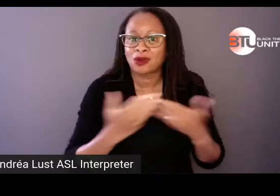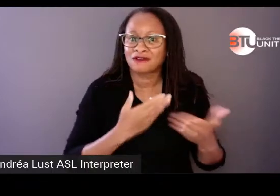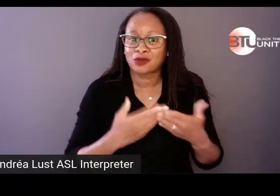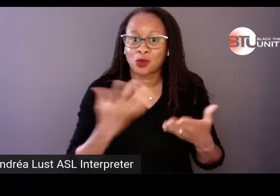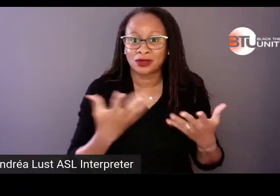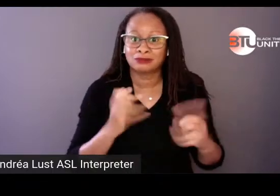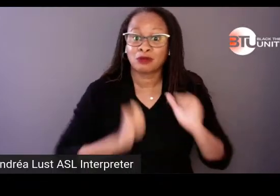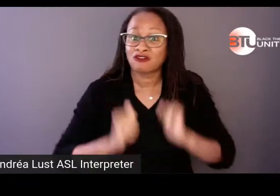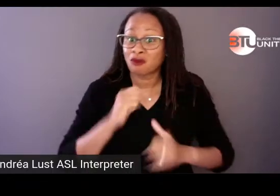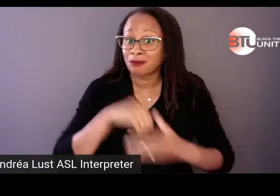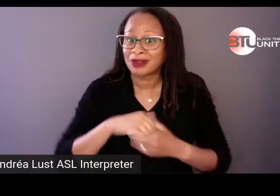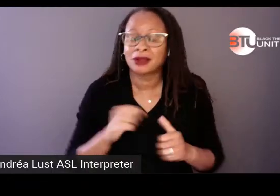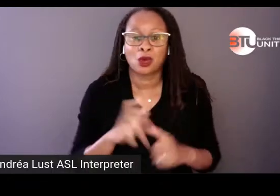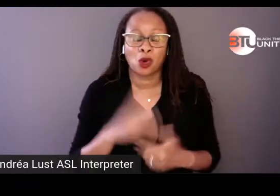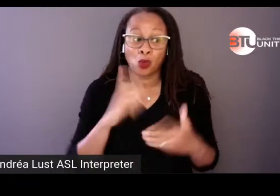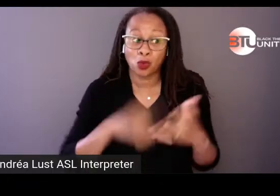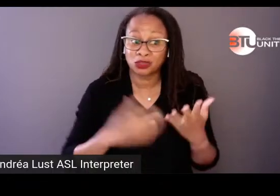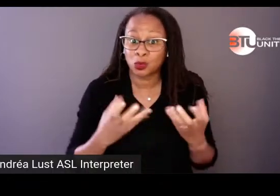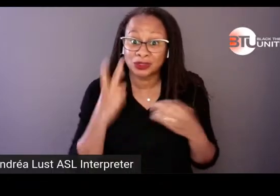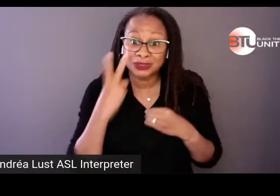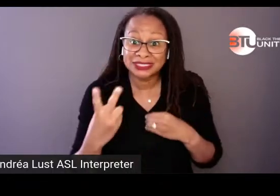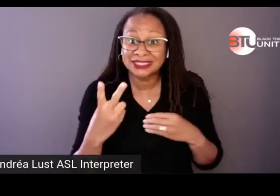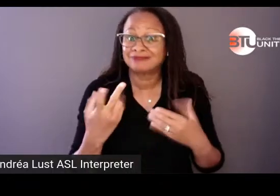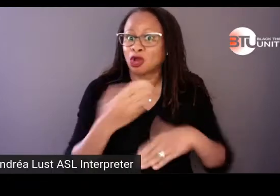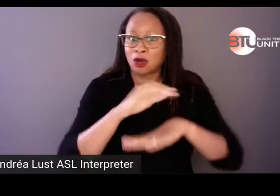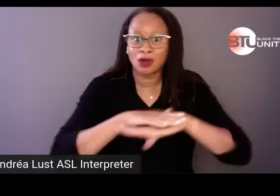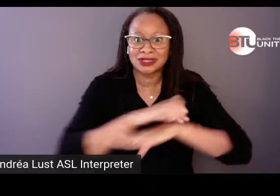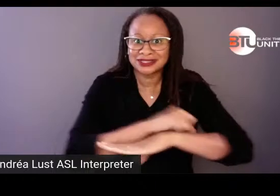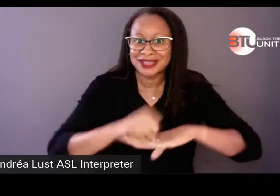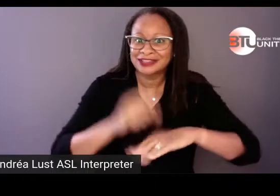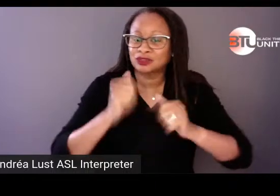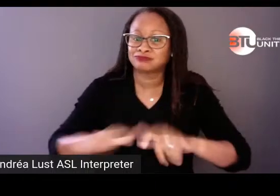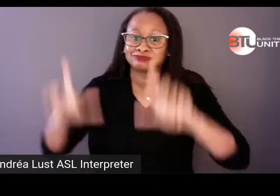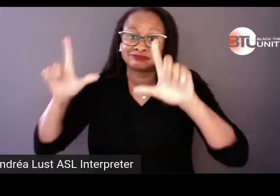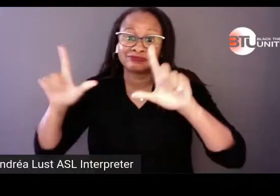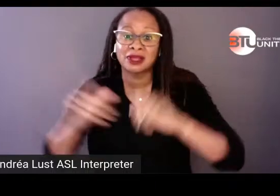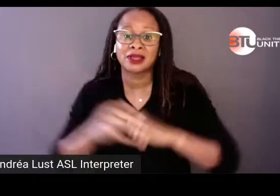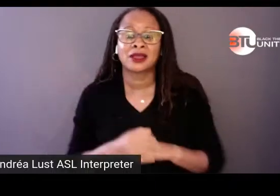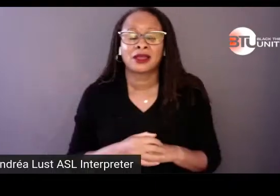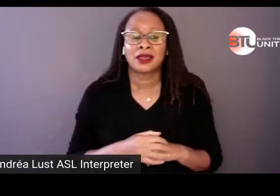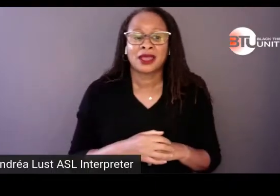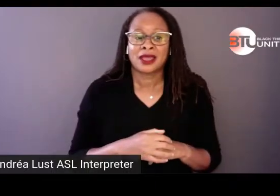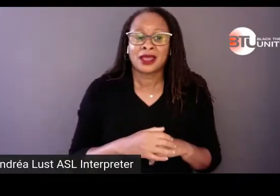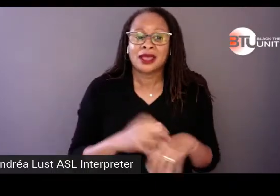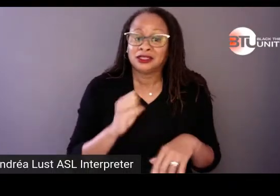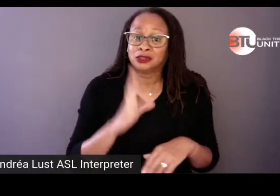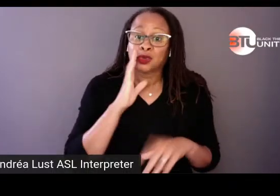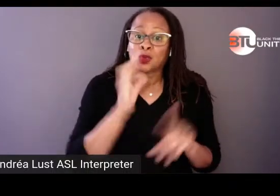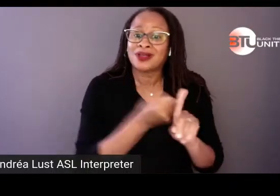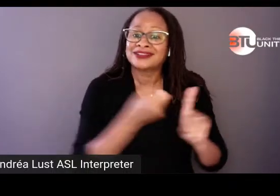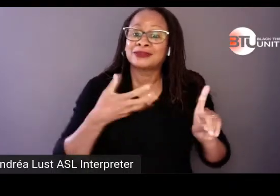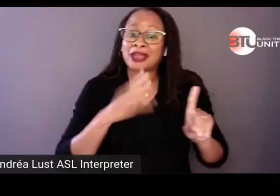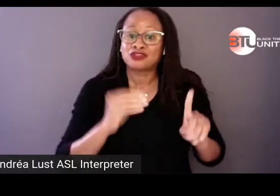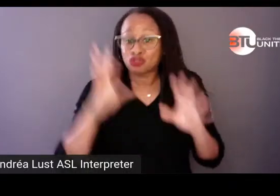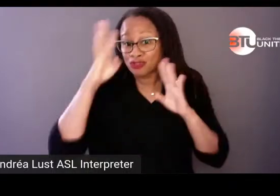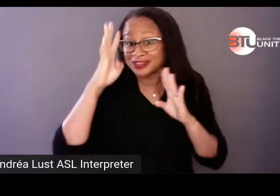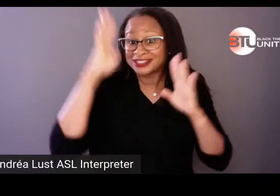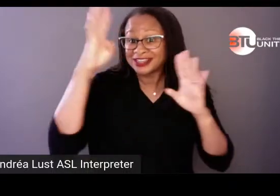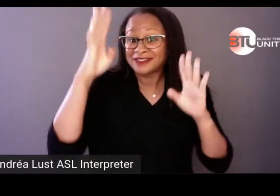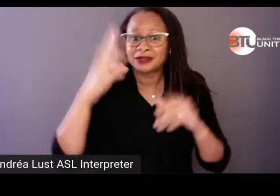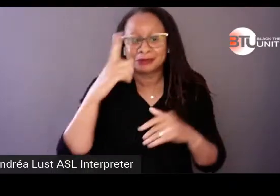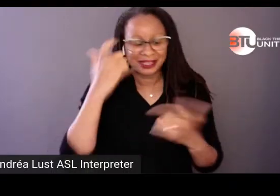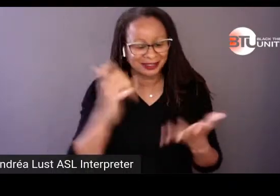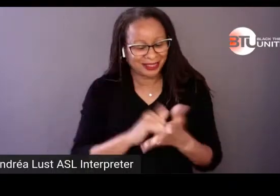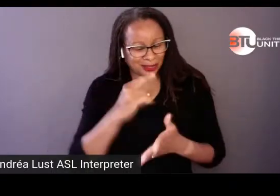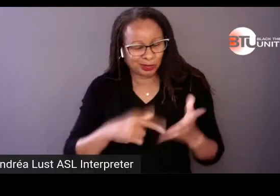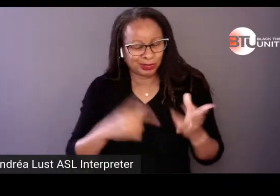in general. You will probably, if you don't already, expand your creative horizons because that's what you do as a